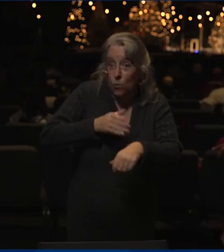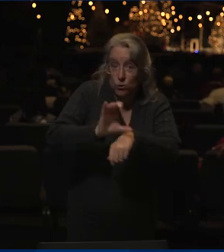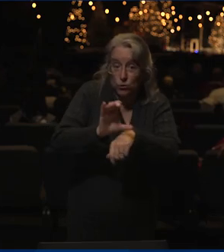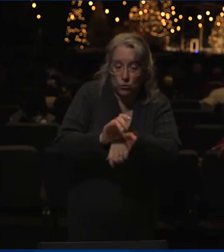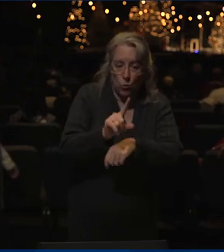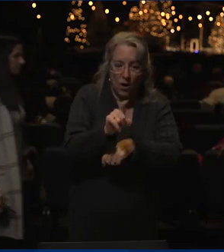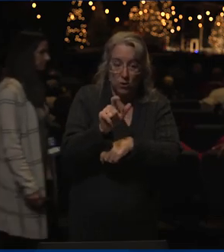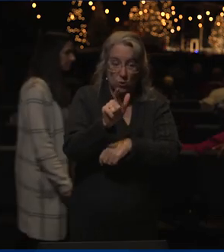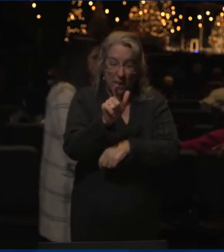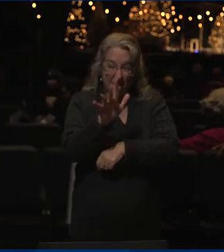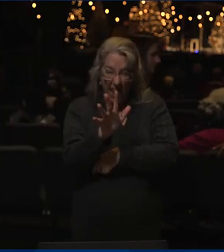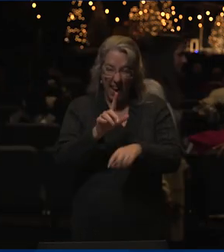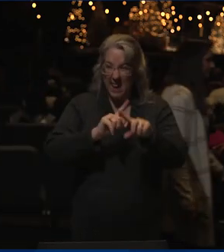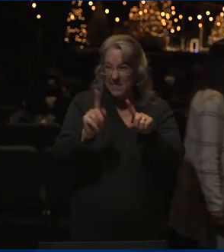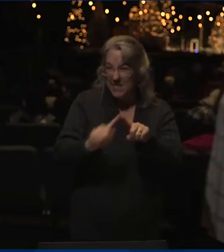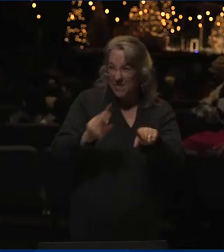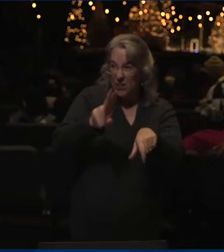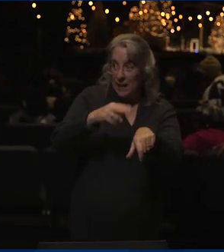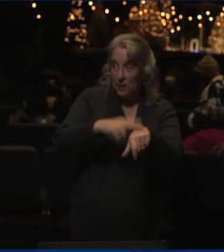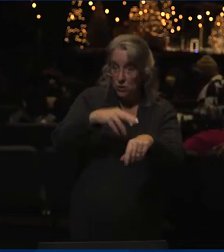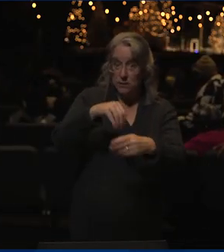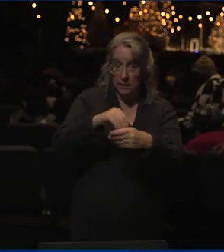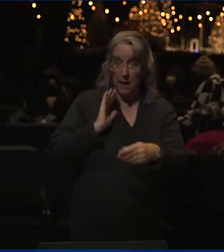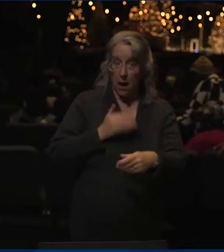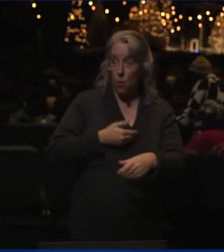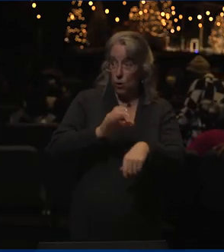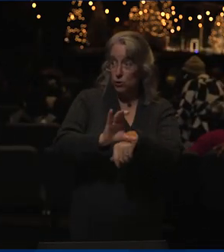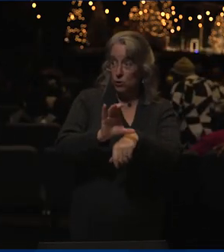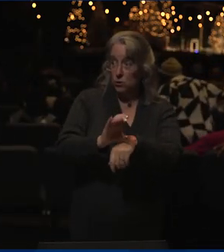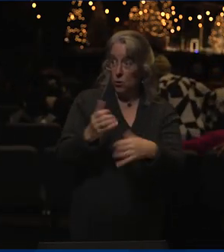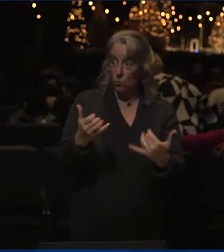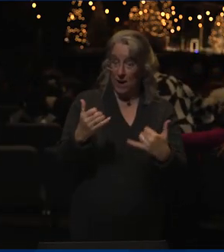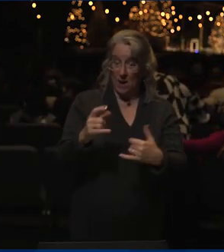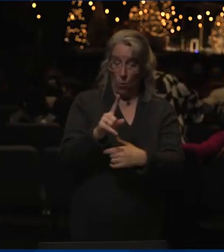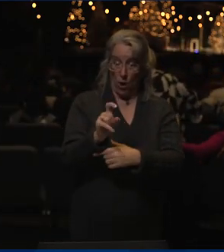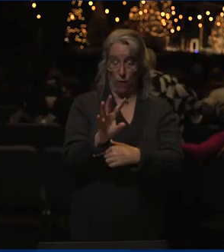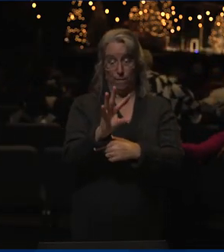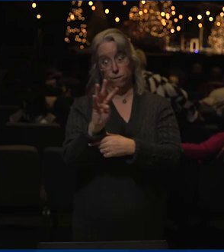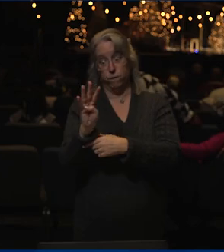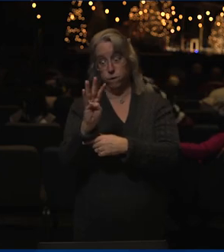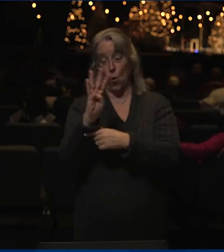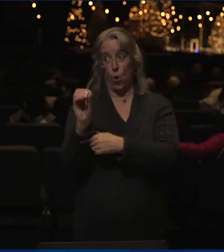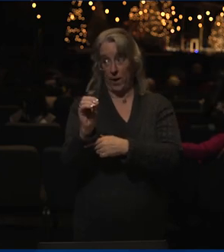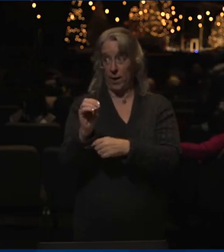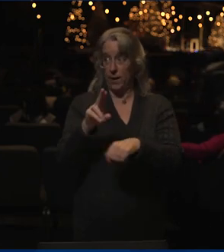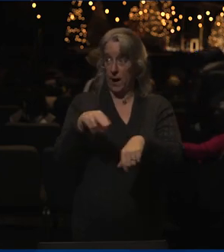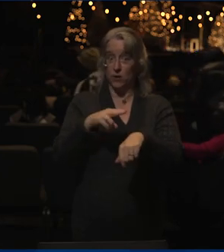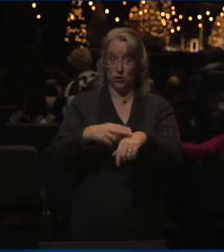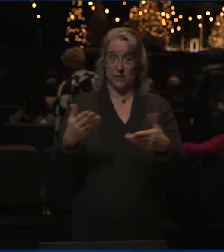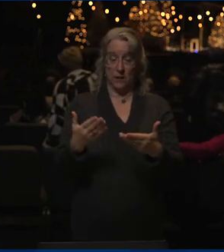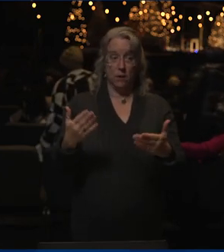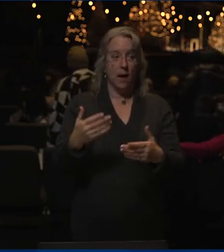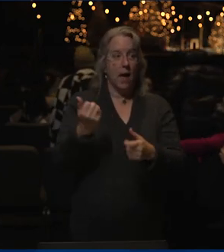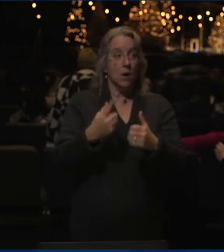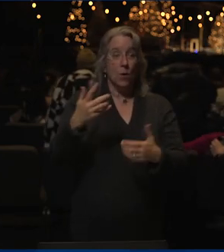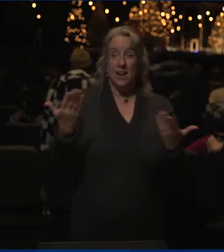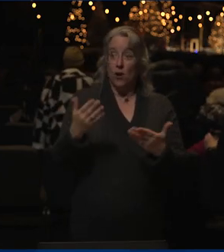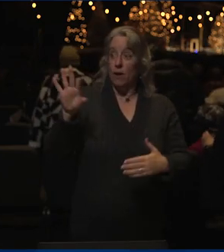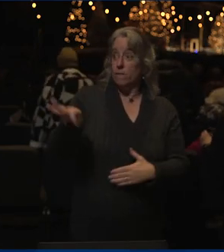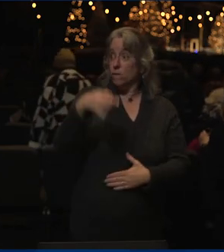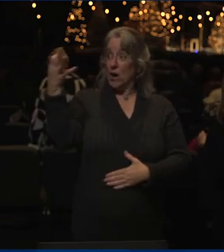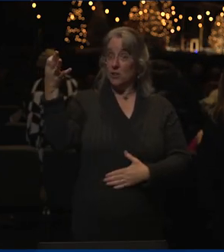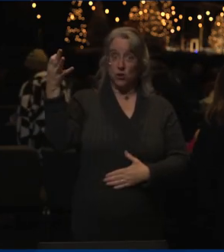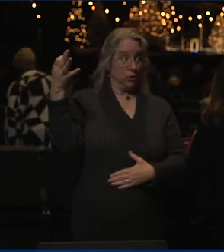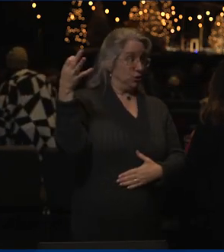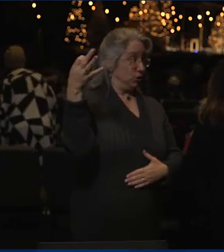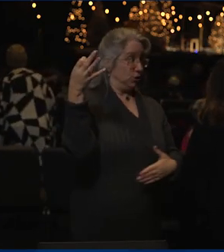125 different nations. Right now, there's about 140 some nations represented. So, anybody here speak French? Does anybody speak